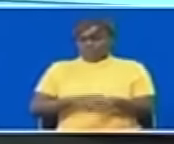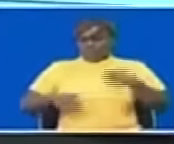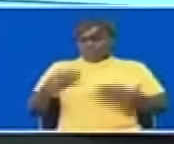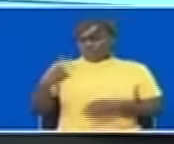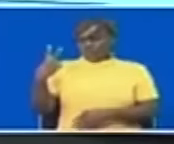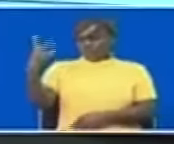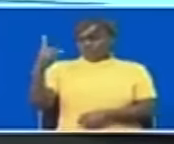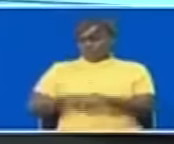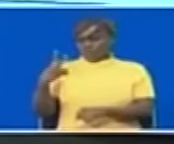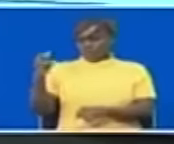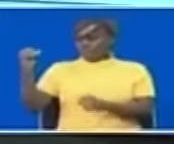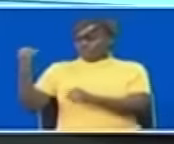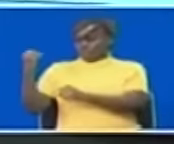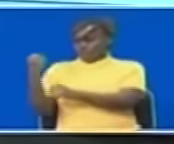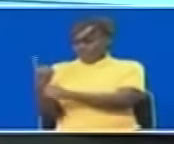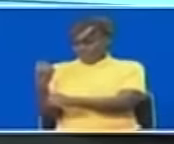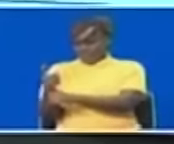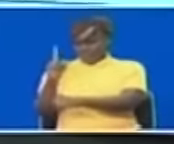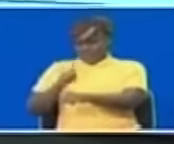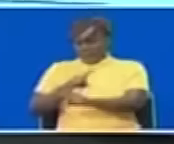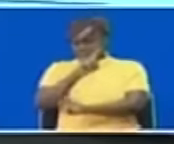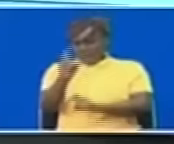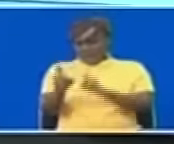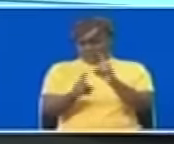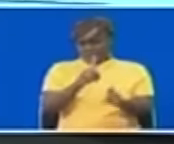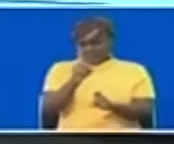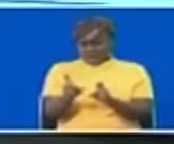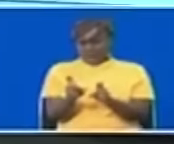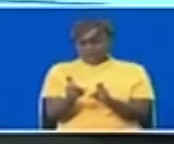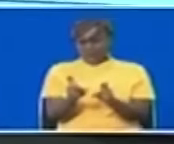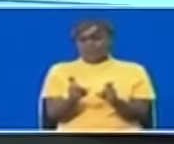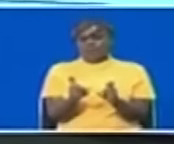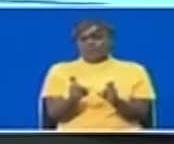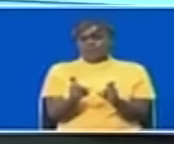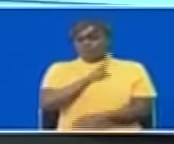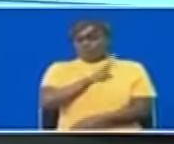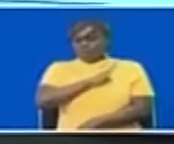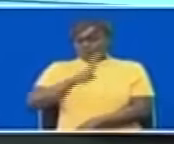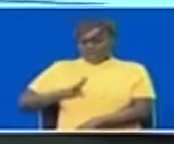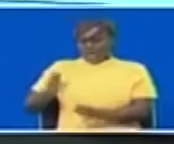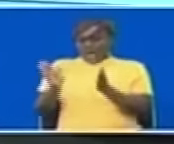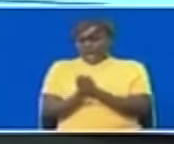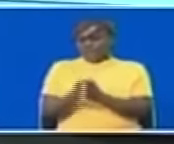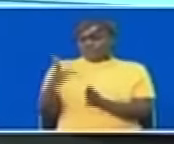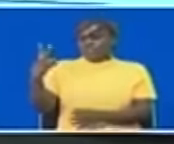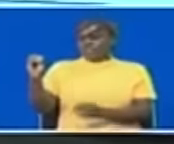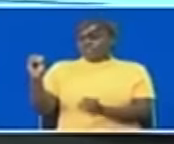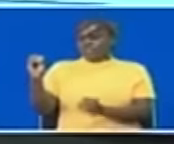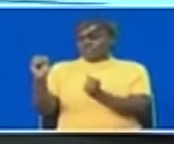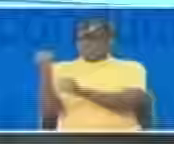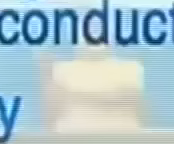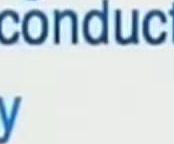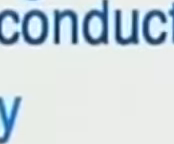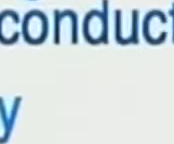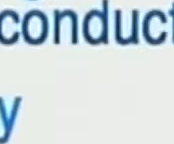even once, in 2011 during the vetting by the judges and magistrates vetting board, and in 2012